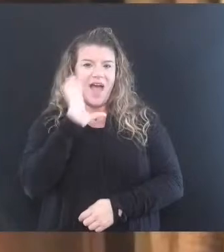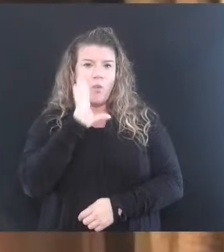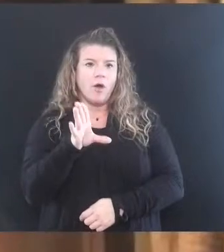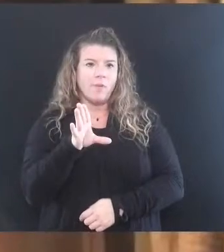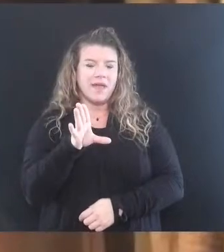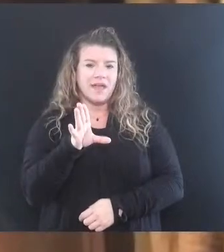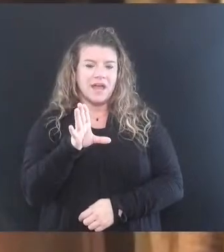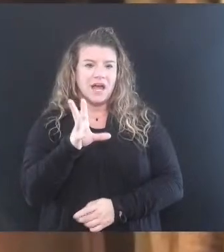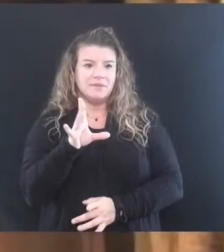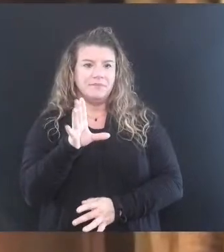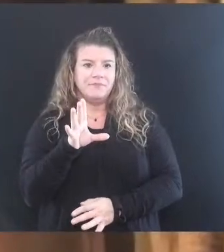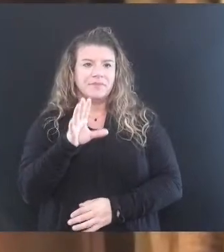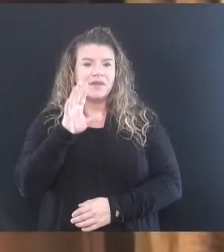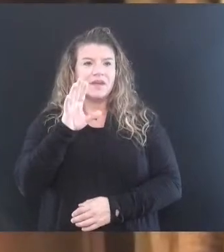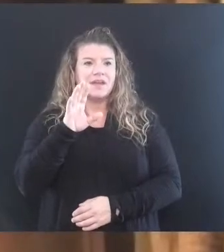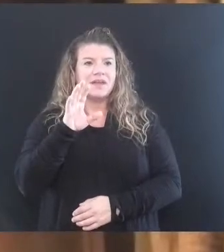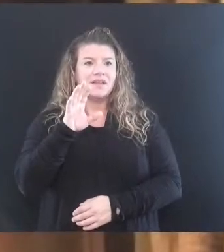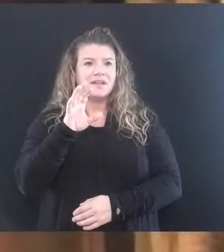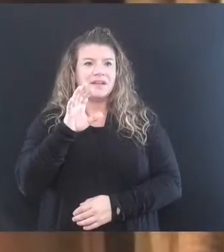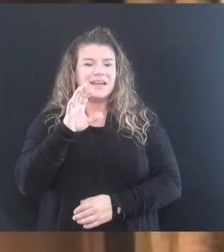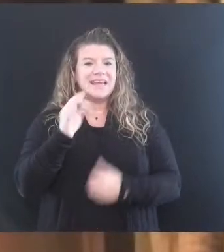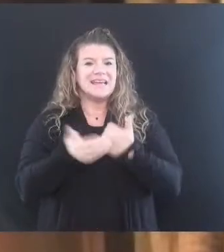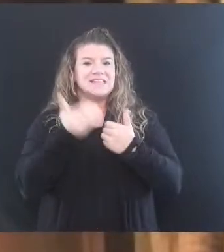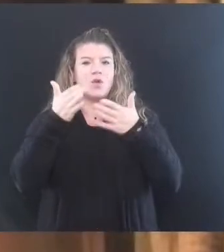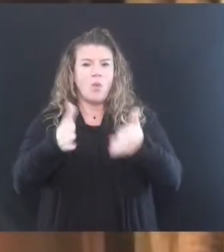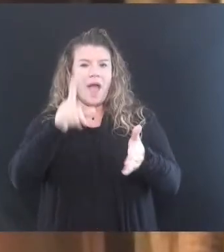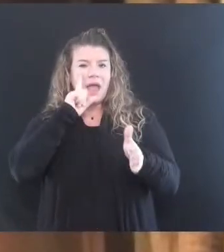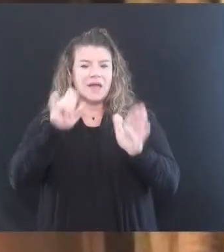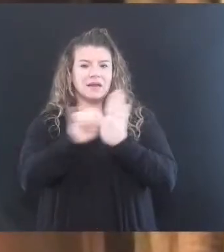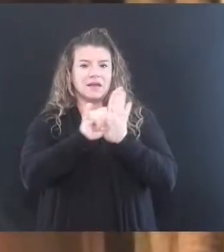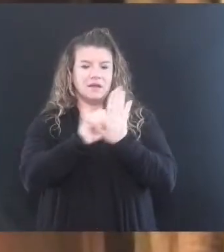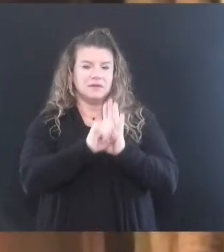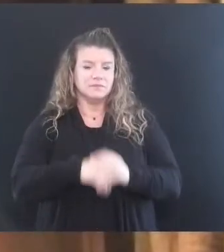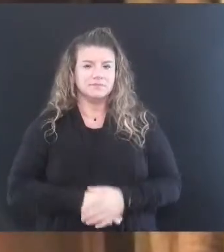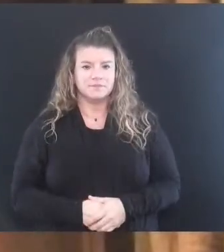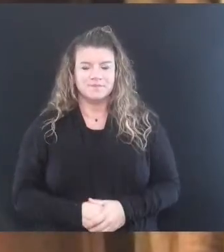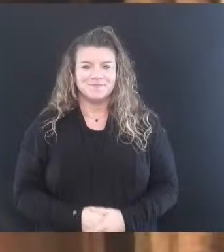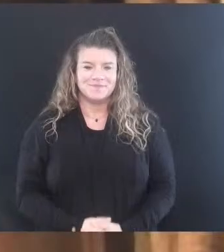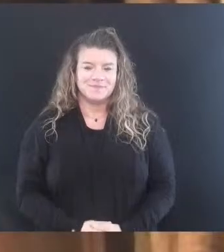the EUA indication that has gone for.